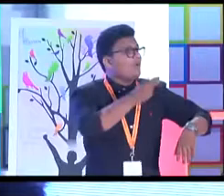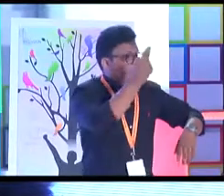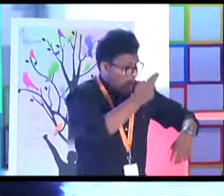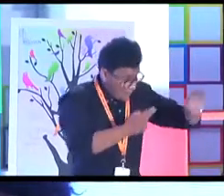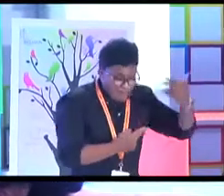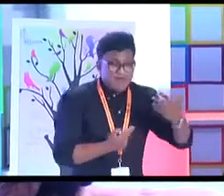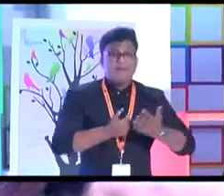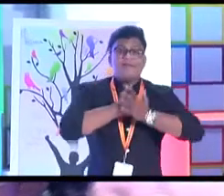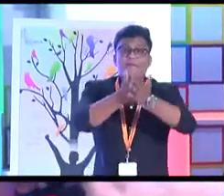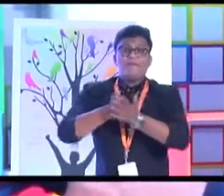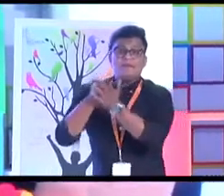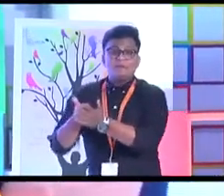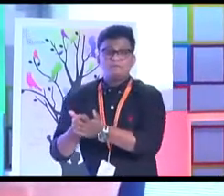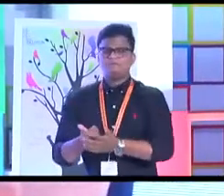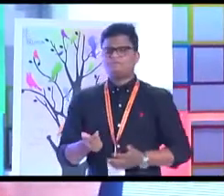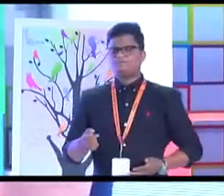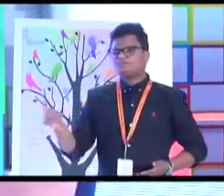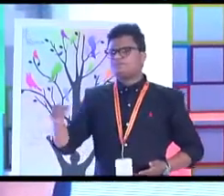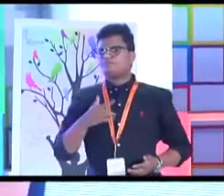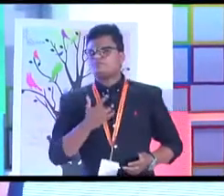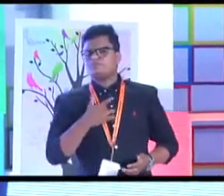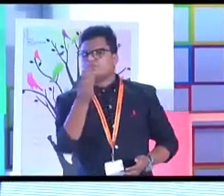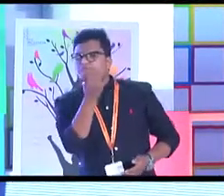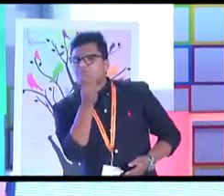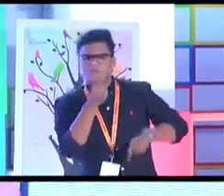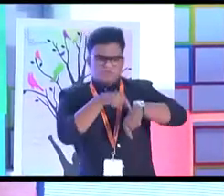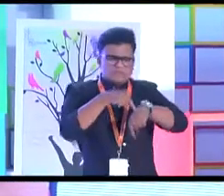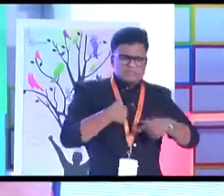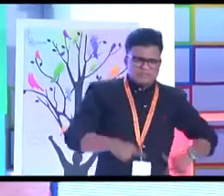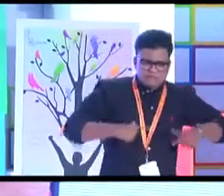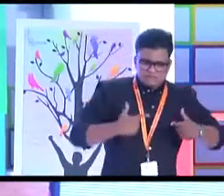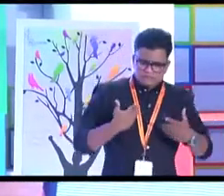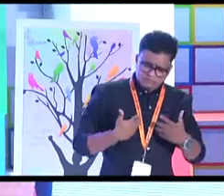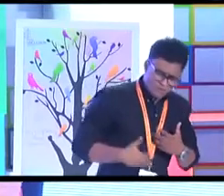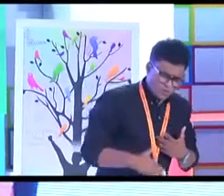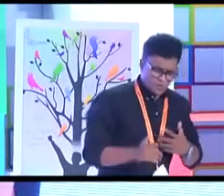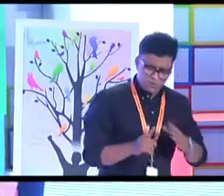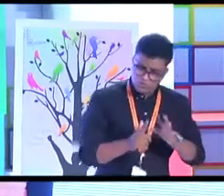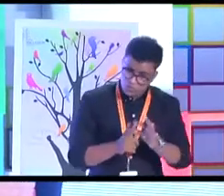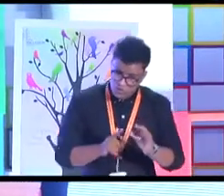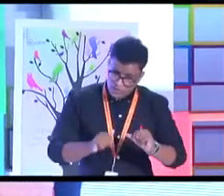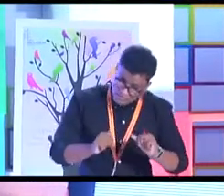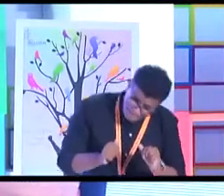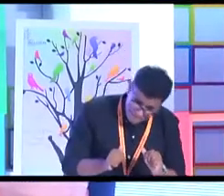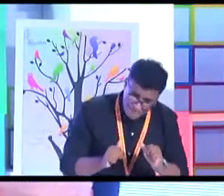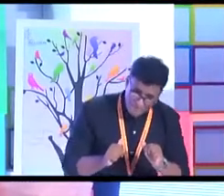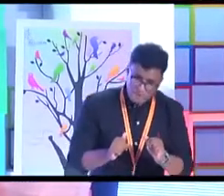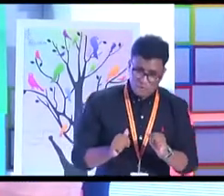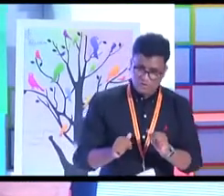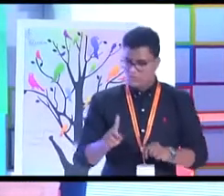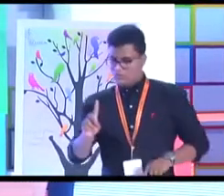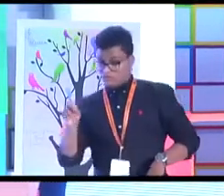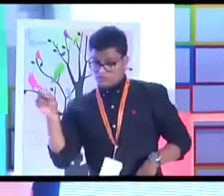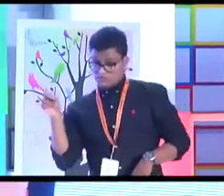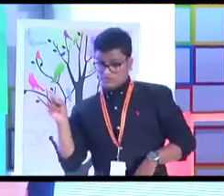some parts of our life, we need to see on what we can do. So only one finger of my left hand